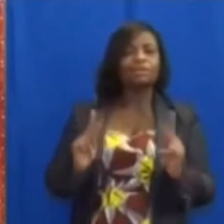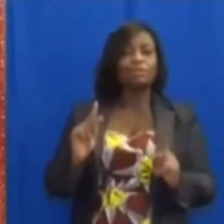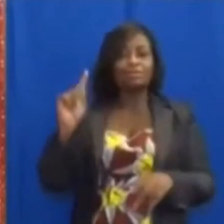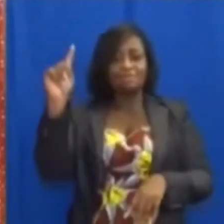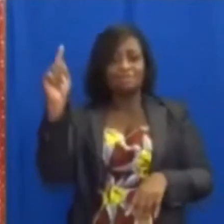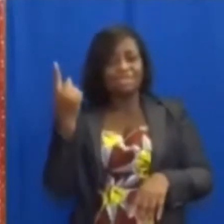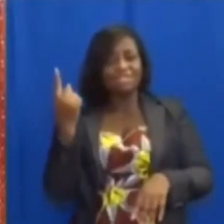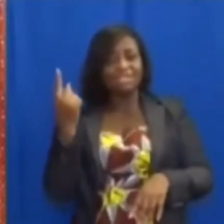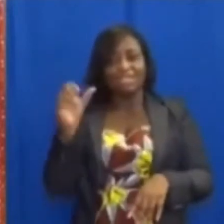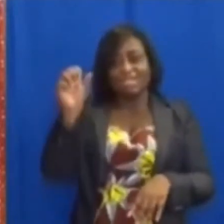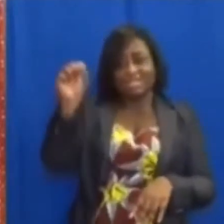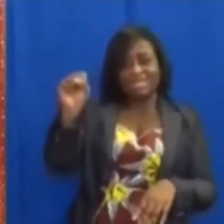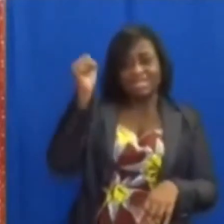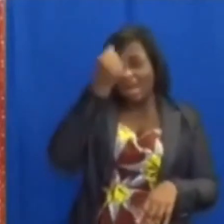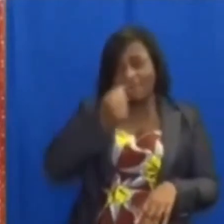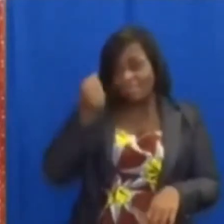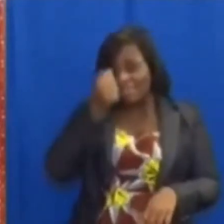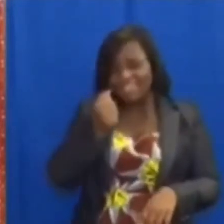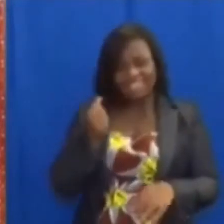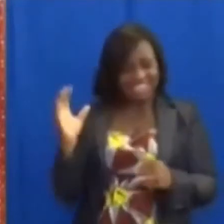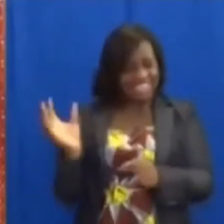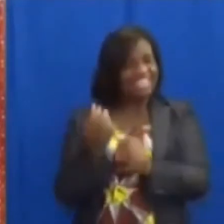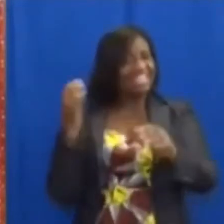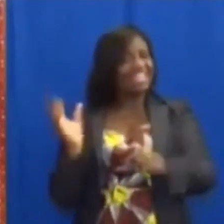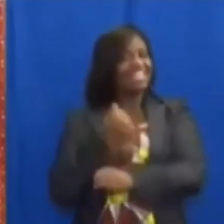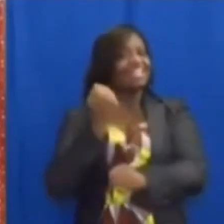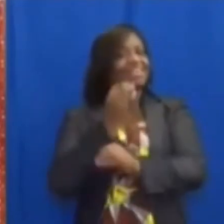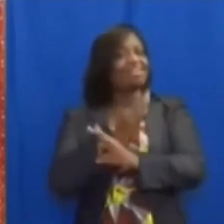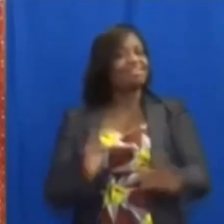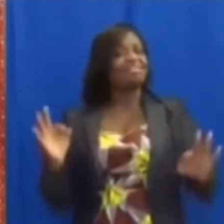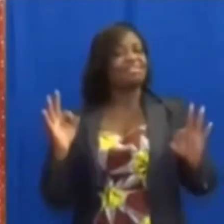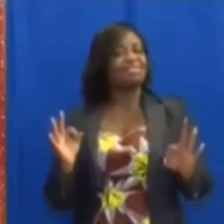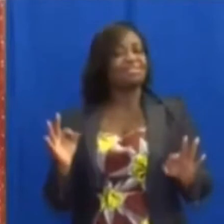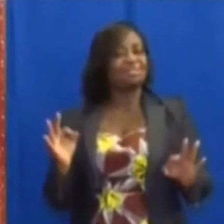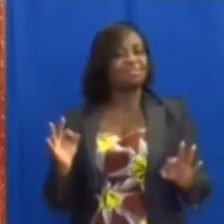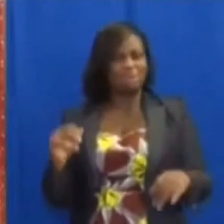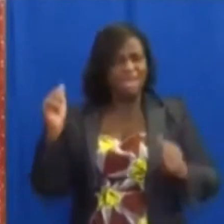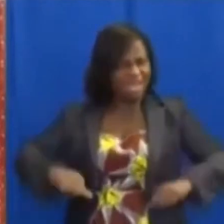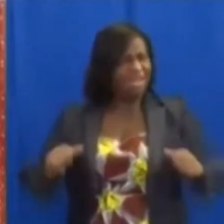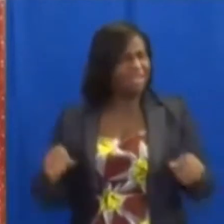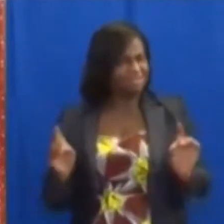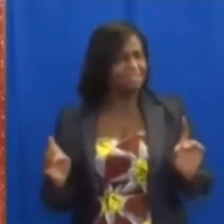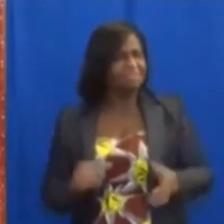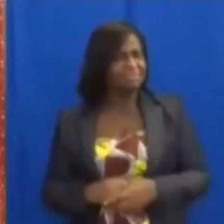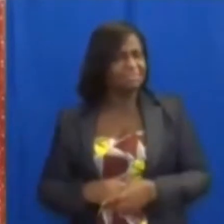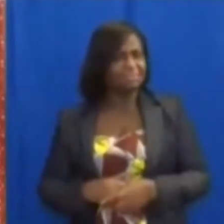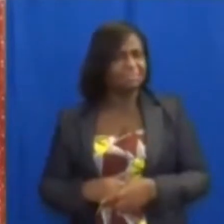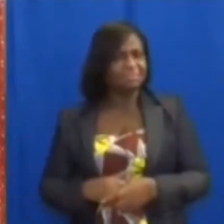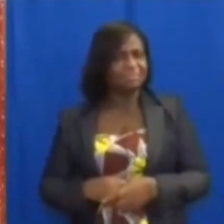were the first in sub-Saharan Africa to gain our freedom from colonial rule. We can do it.